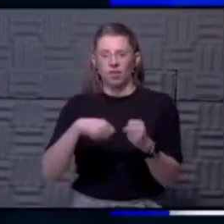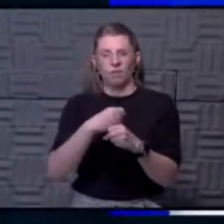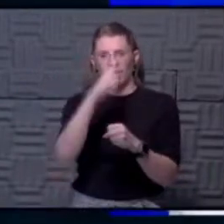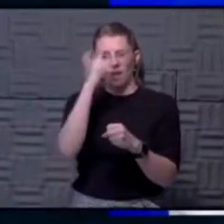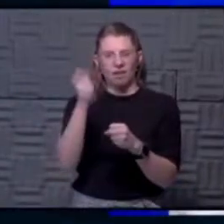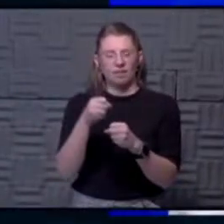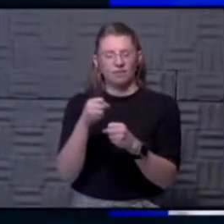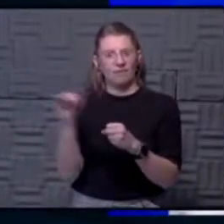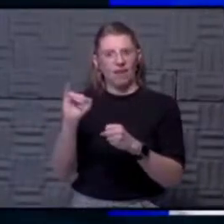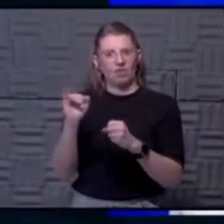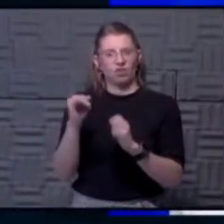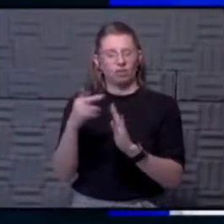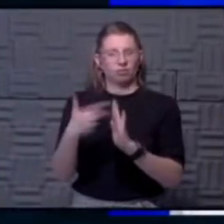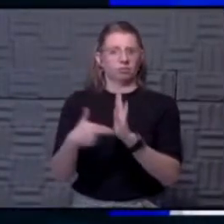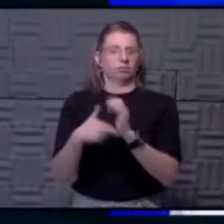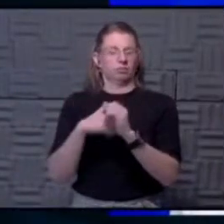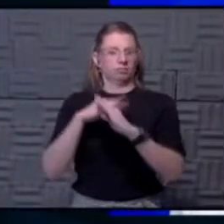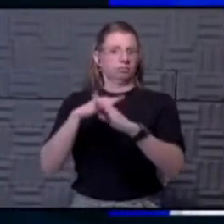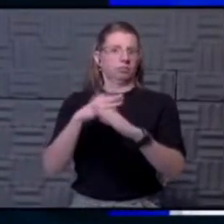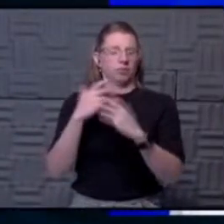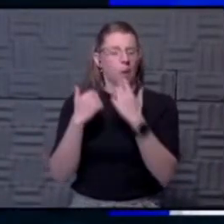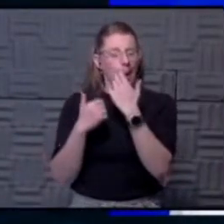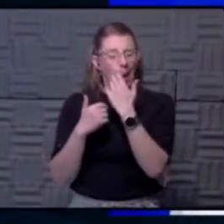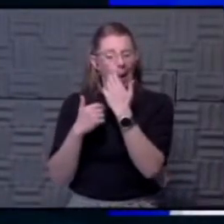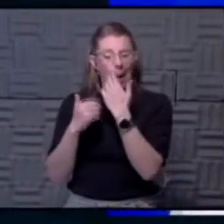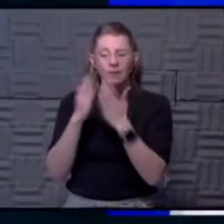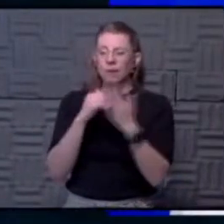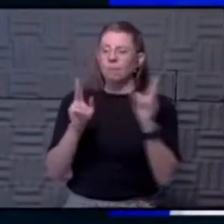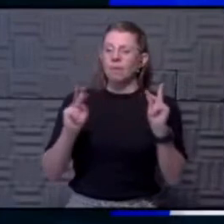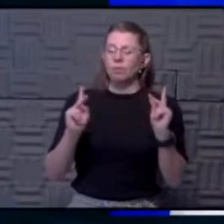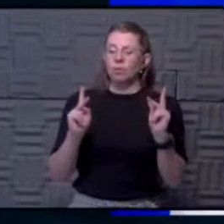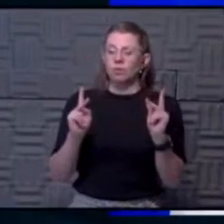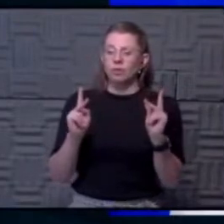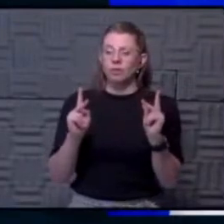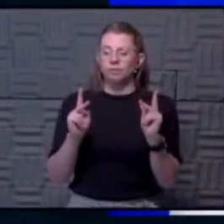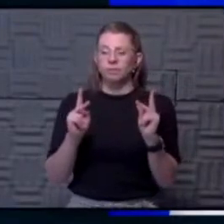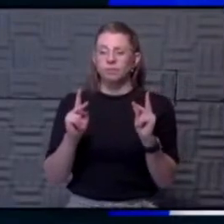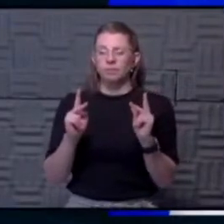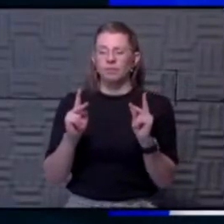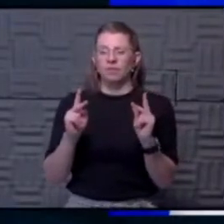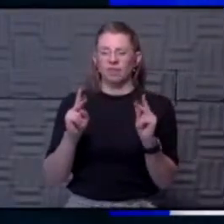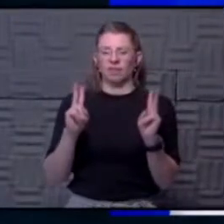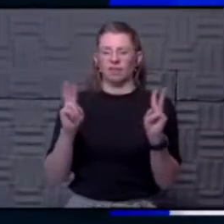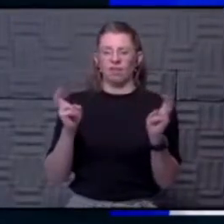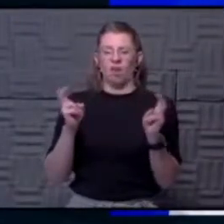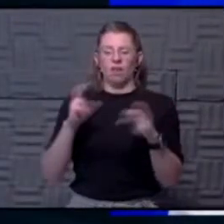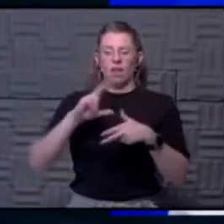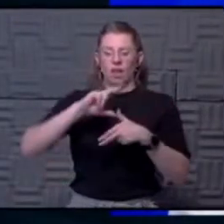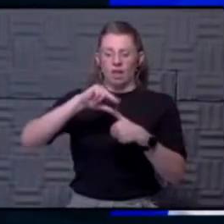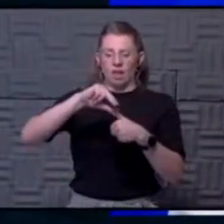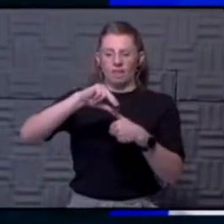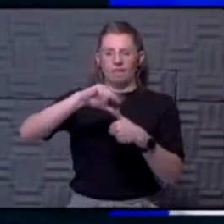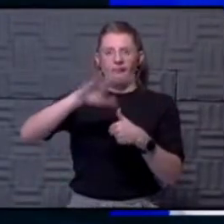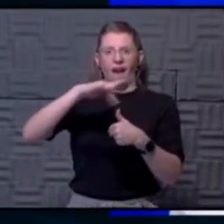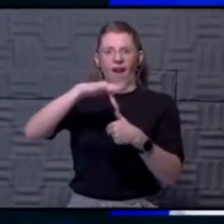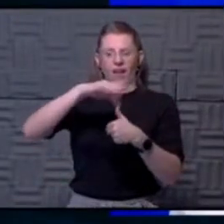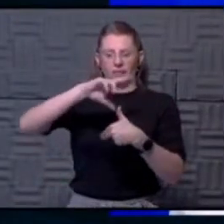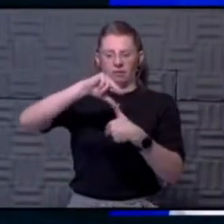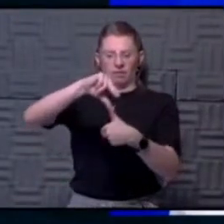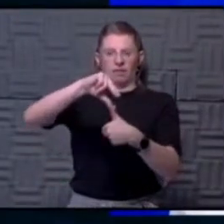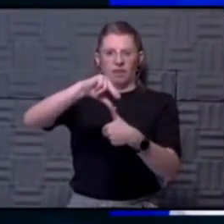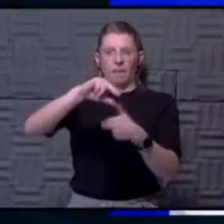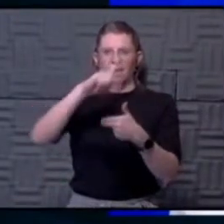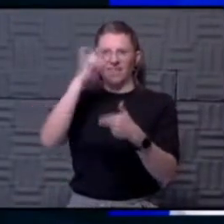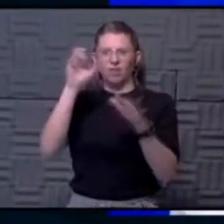Dr. Norman, some people have talked a little bit about this being in the eye of the hurricane, this little bit of calm, but do you see another plateau